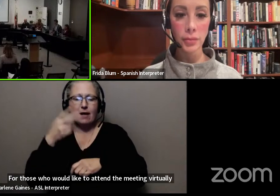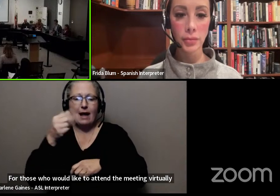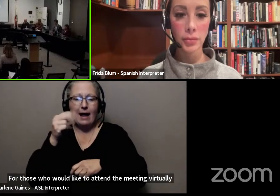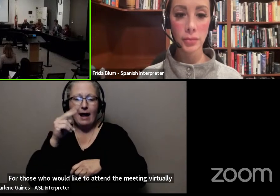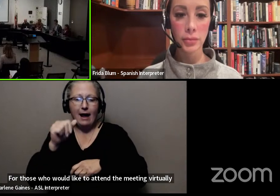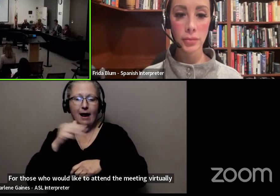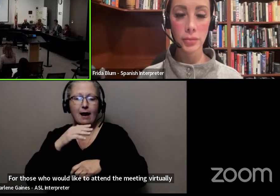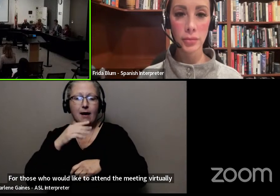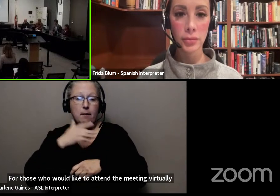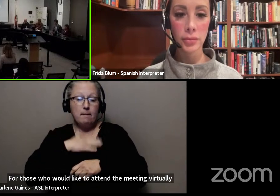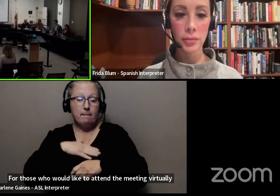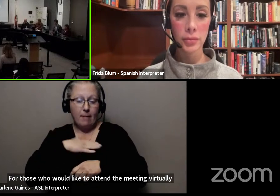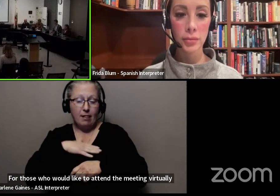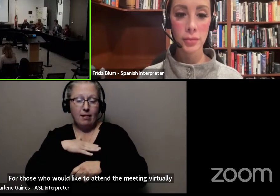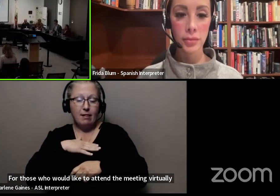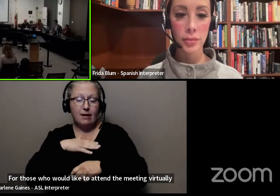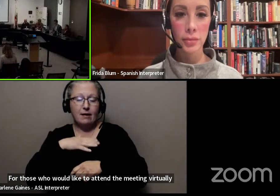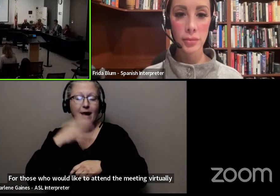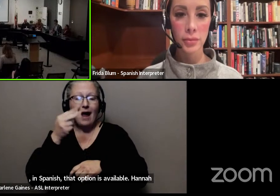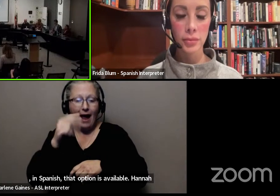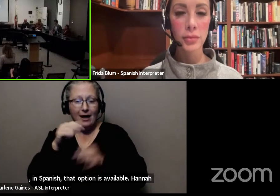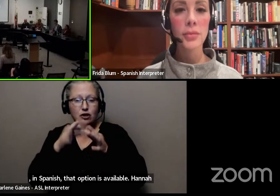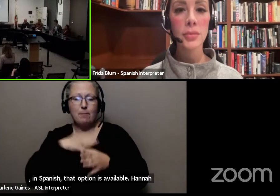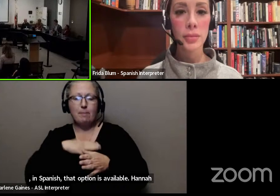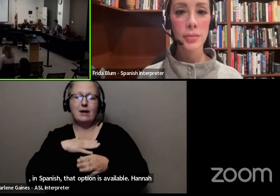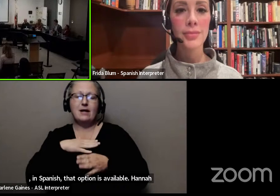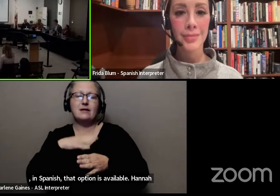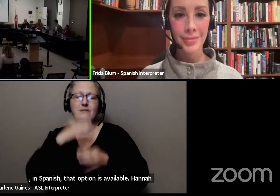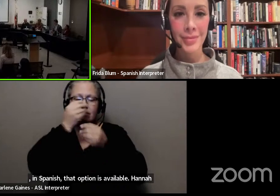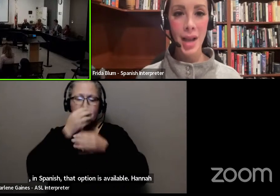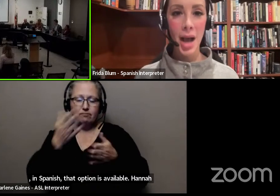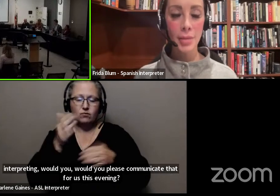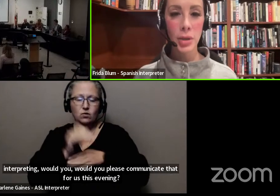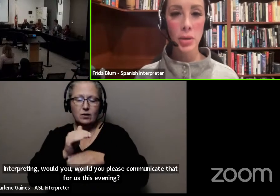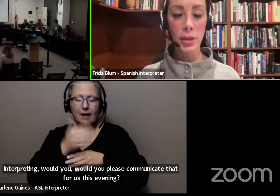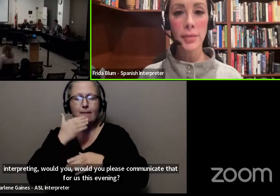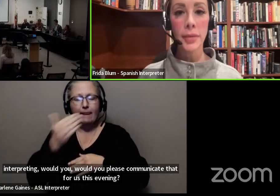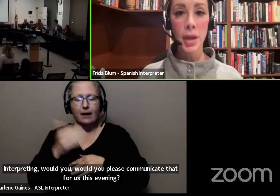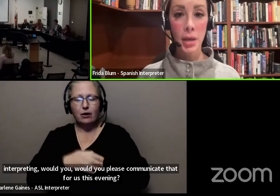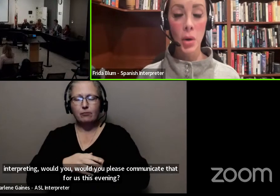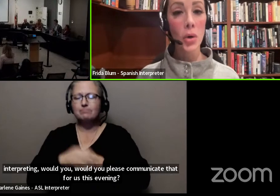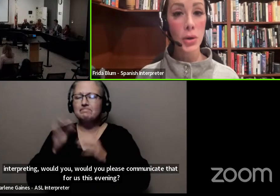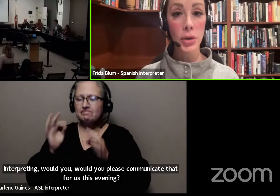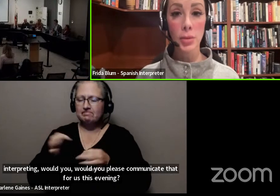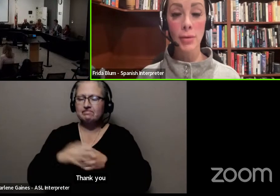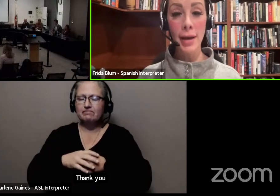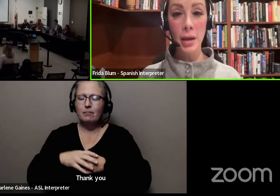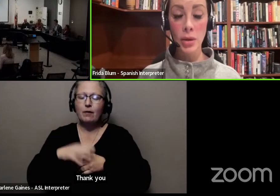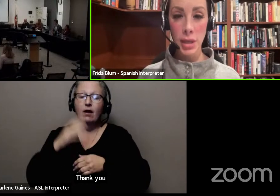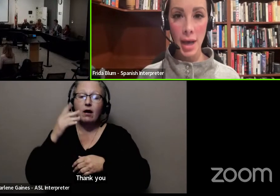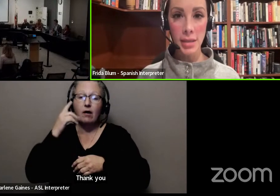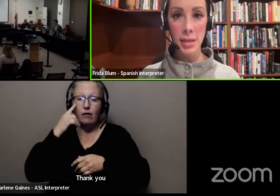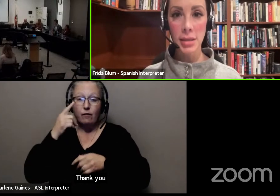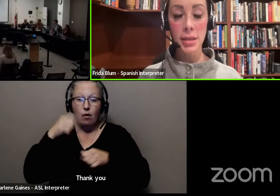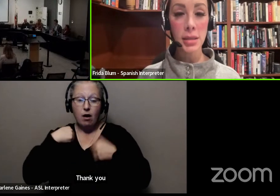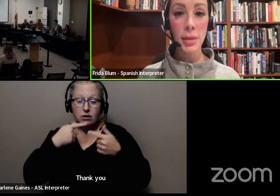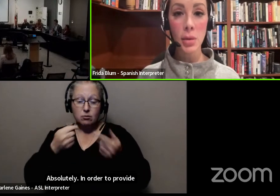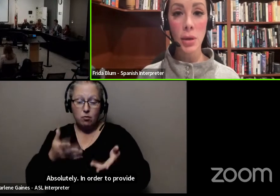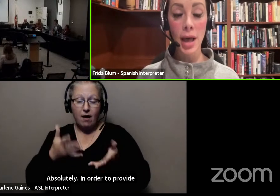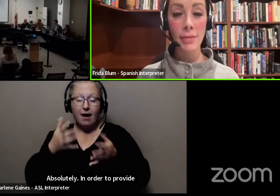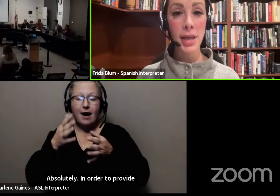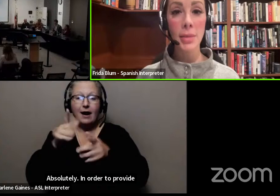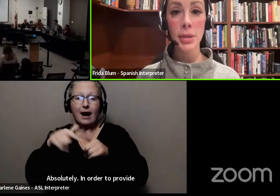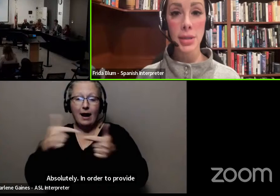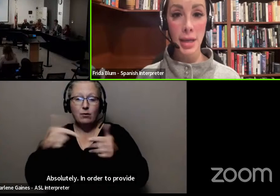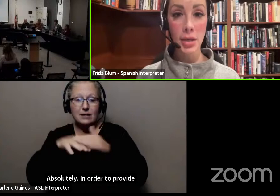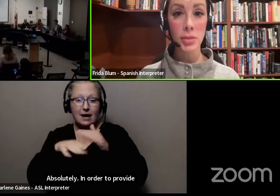you please communicate that for us this evening? Thank you. Absolutely. In order to provide language access, this meeting